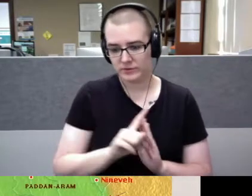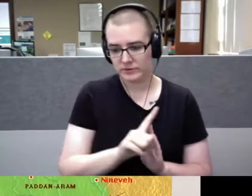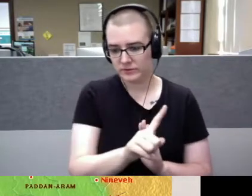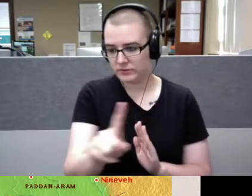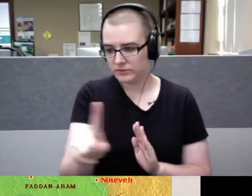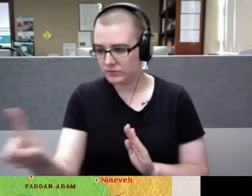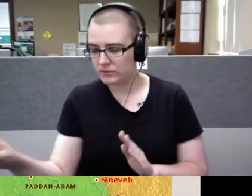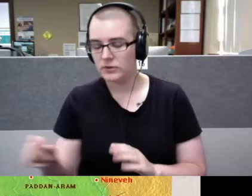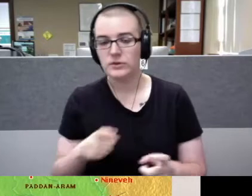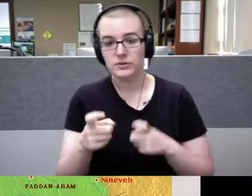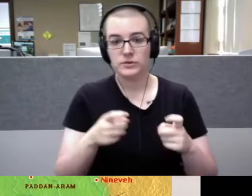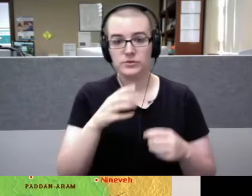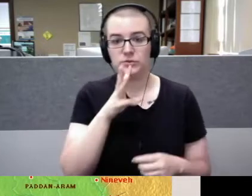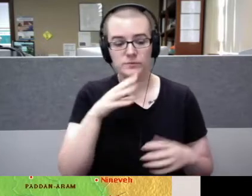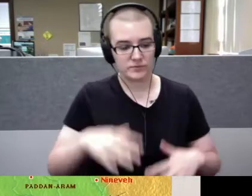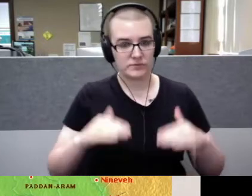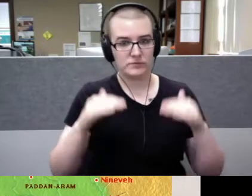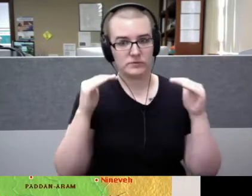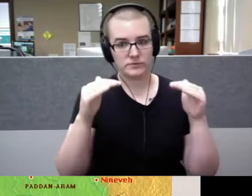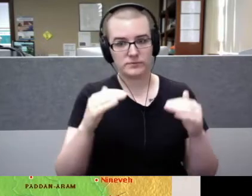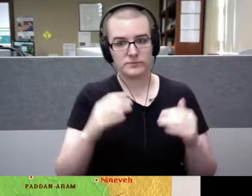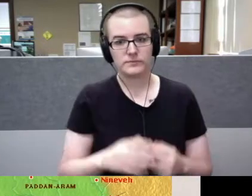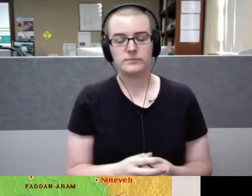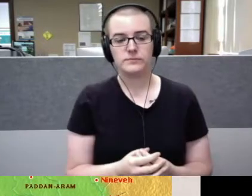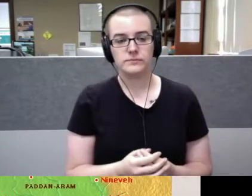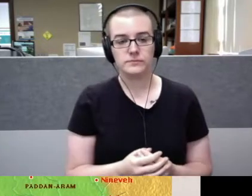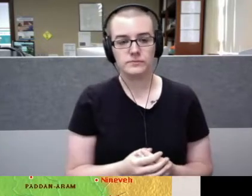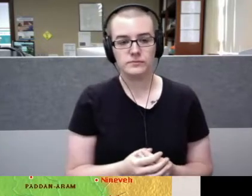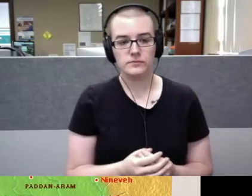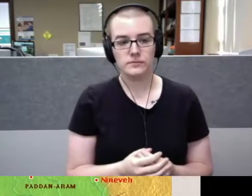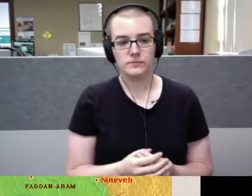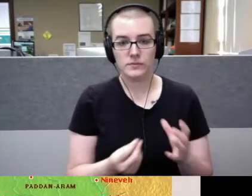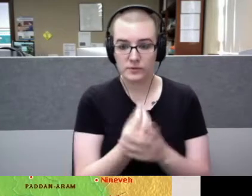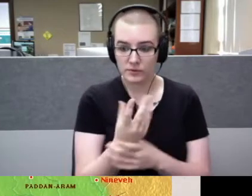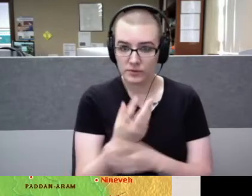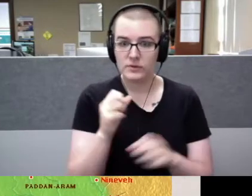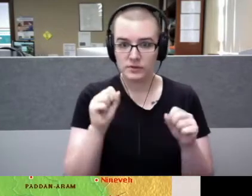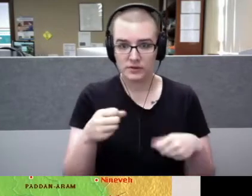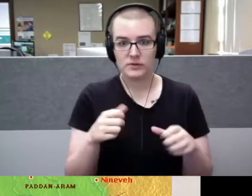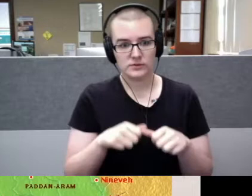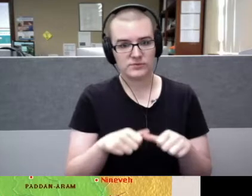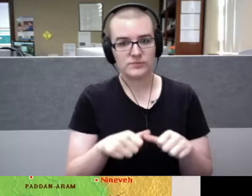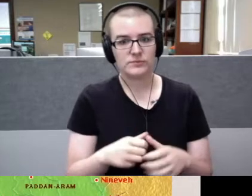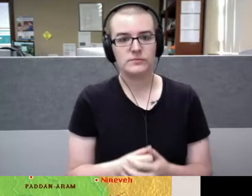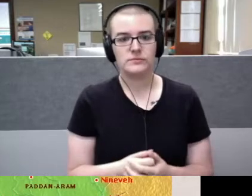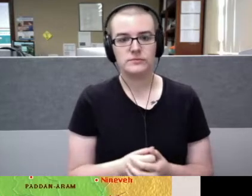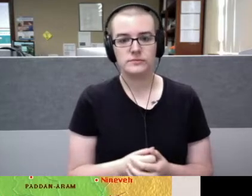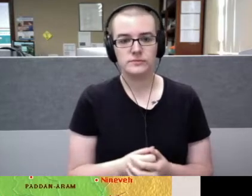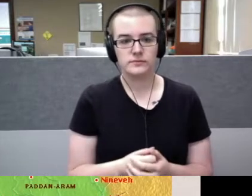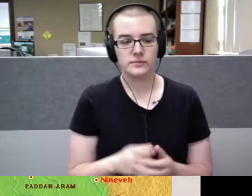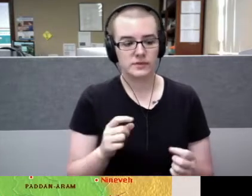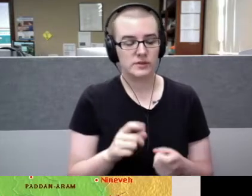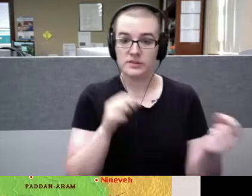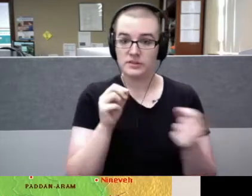going to allow regular crops to be grown. Specifically in Mesopotamia, it is wheat and barley.